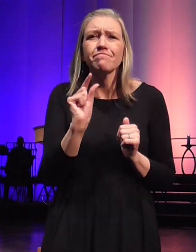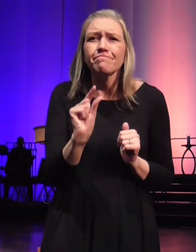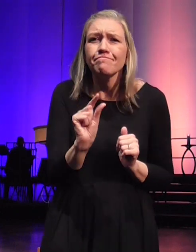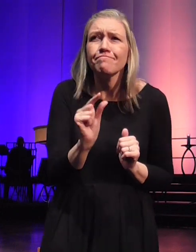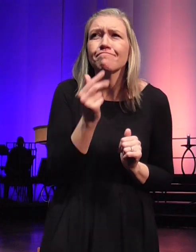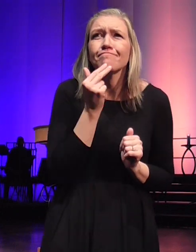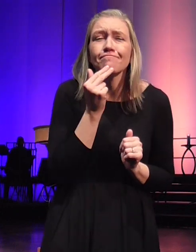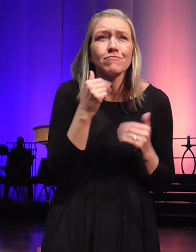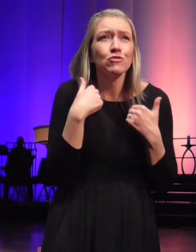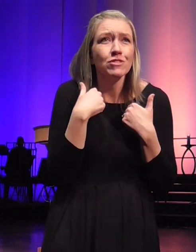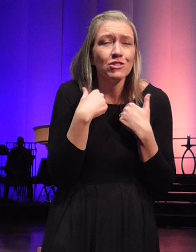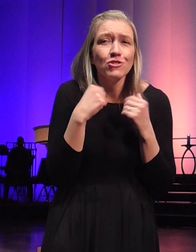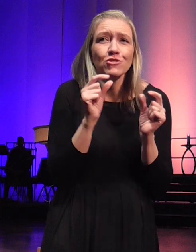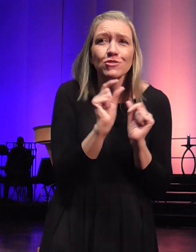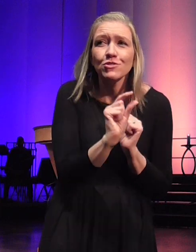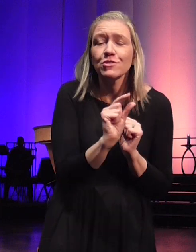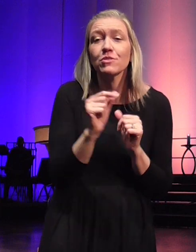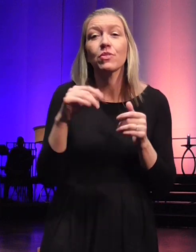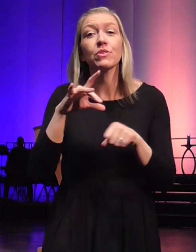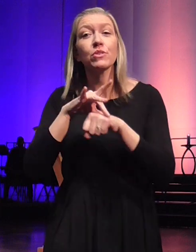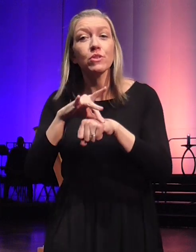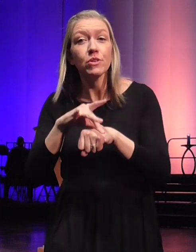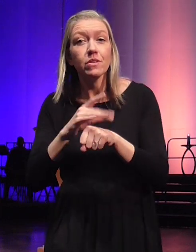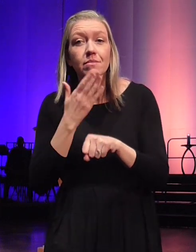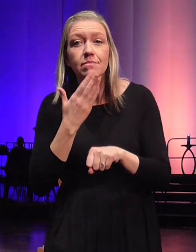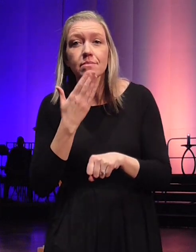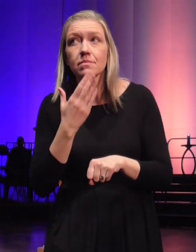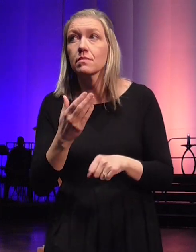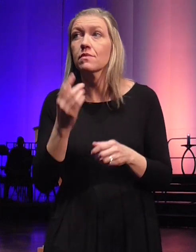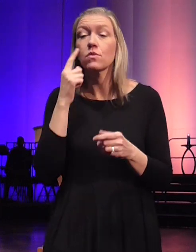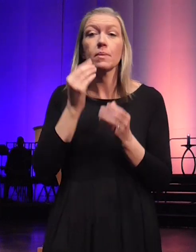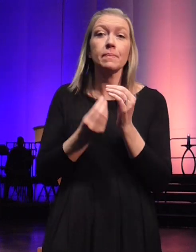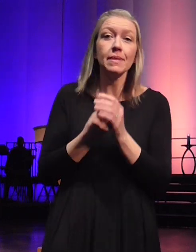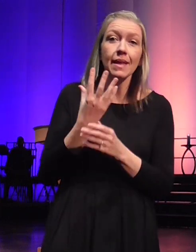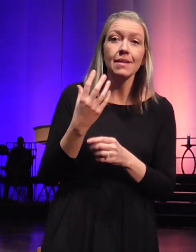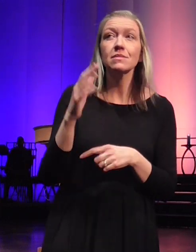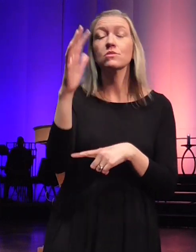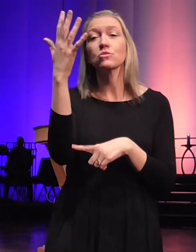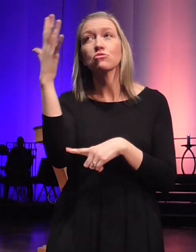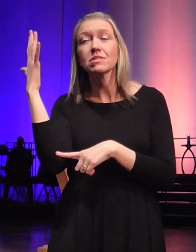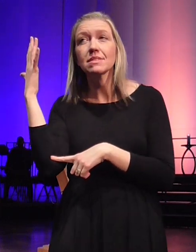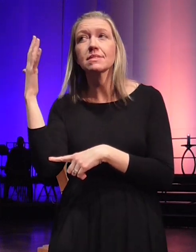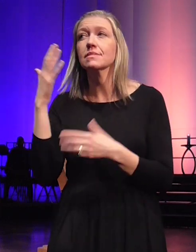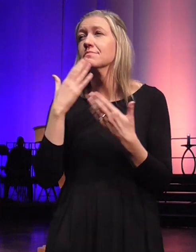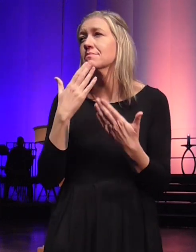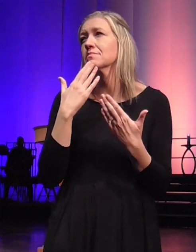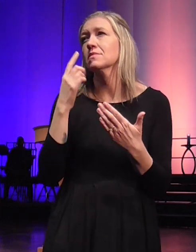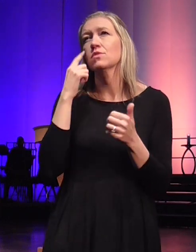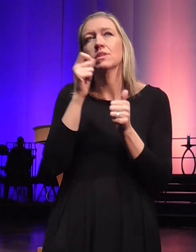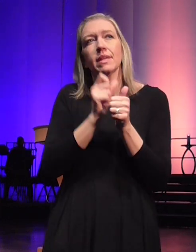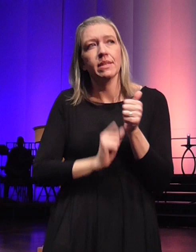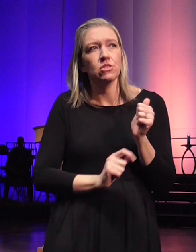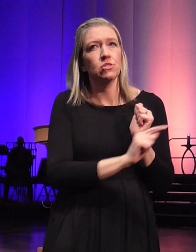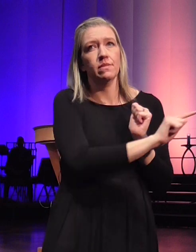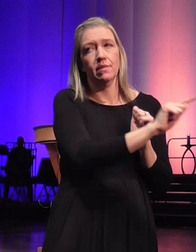I give thanks for the earth. I give thanks for the plant life, for the trees. And I give thanks for each one of